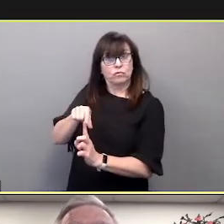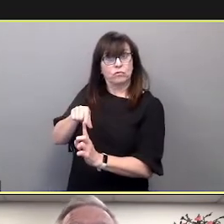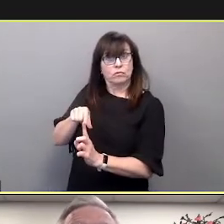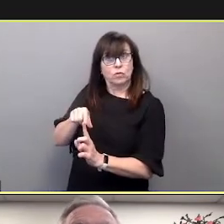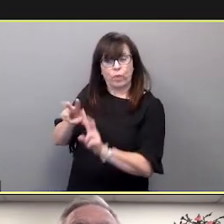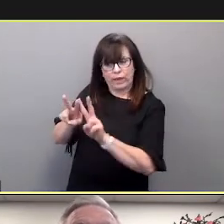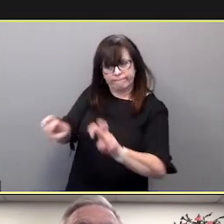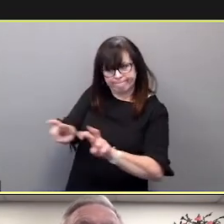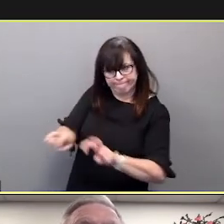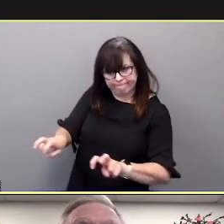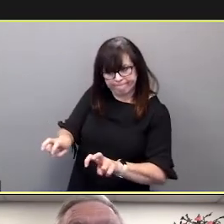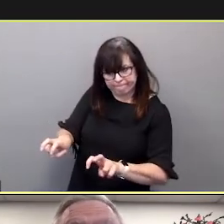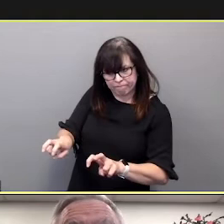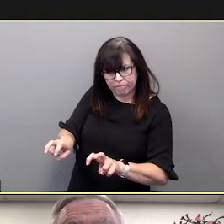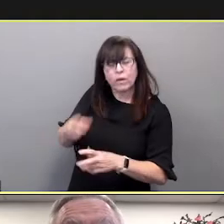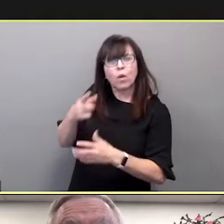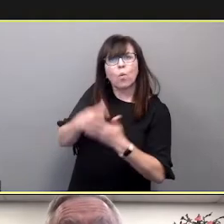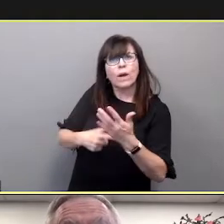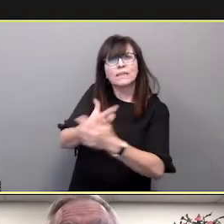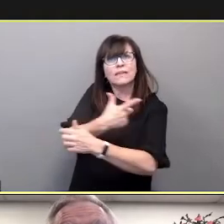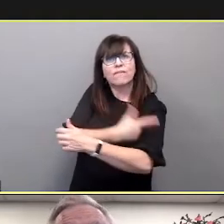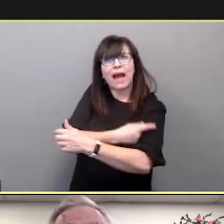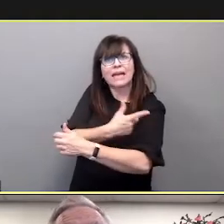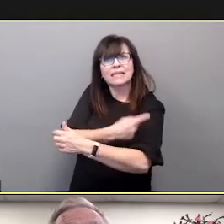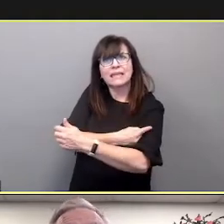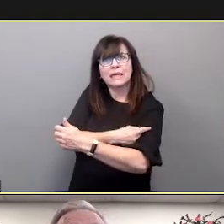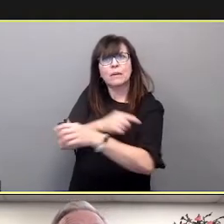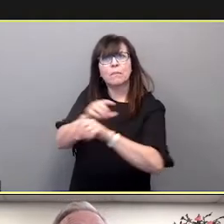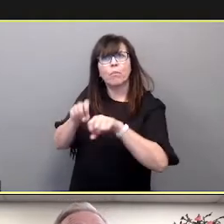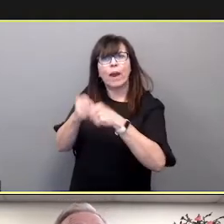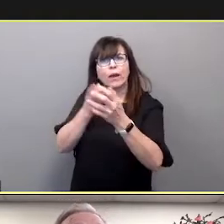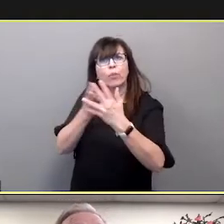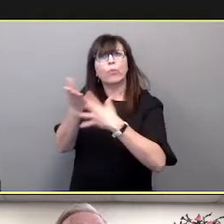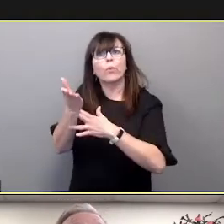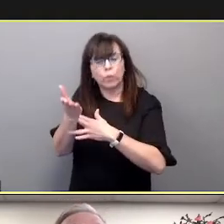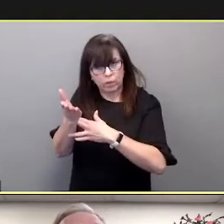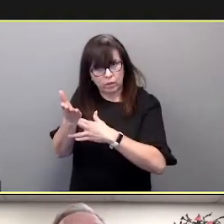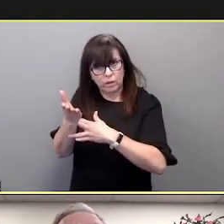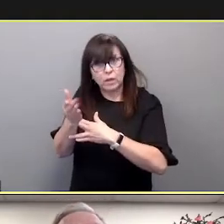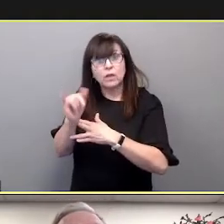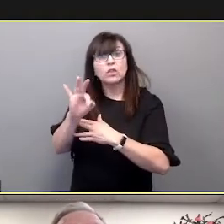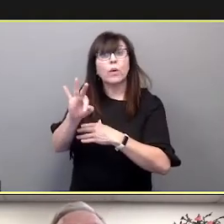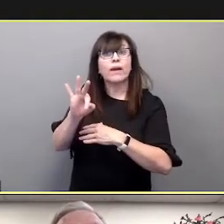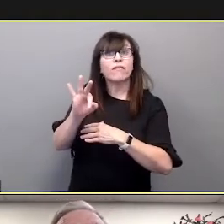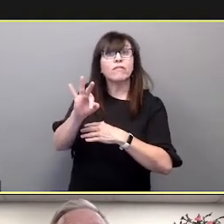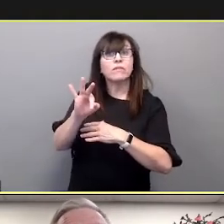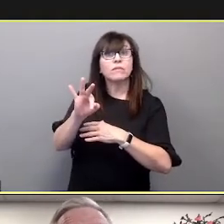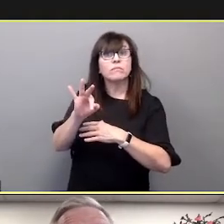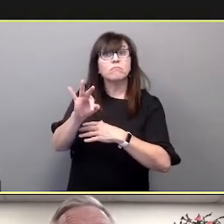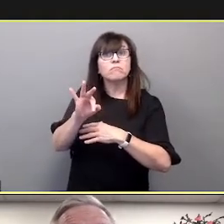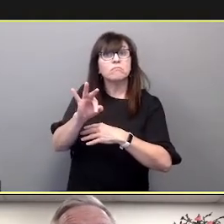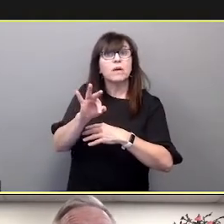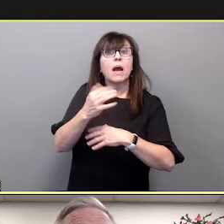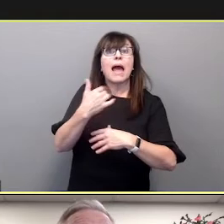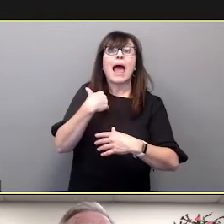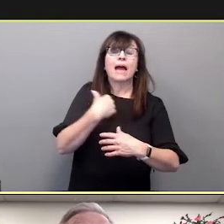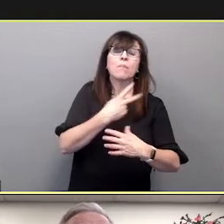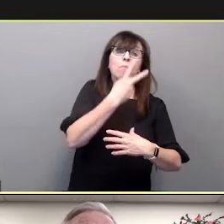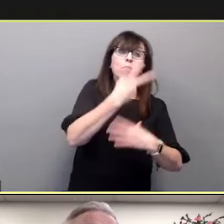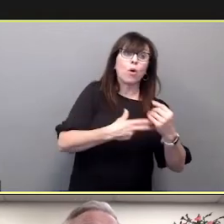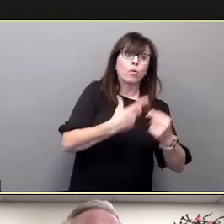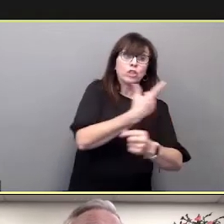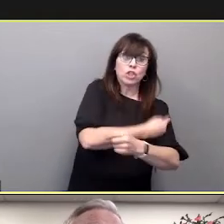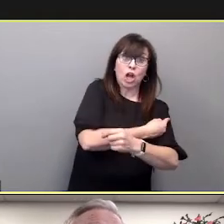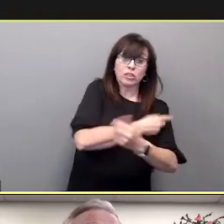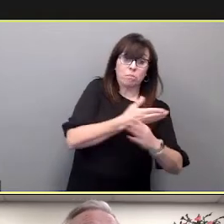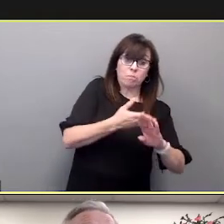at what's the vaccine breakthrough rate for people who had their primary series before June 1st, and what's